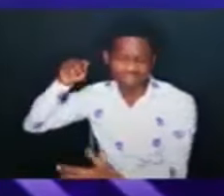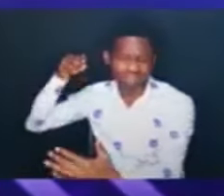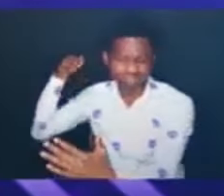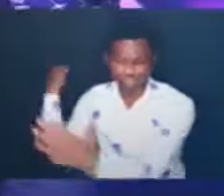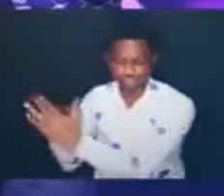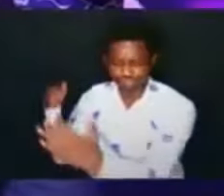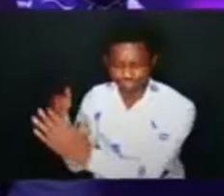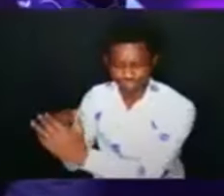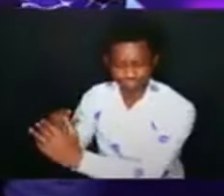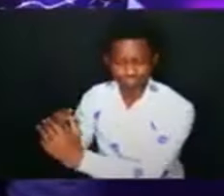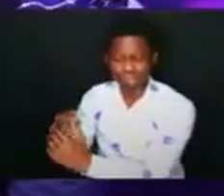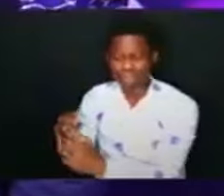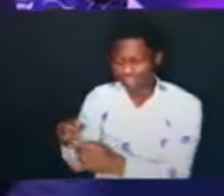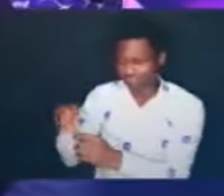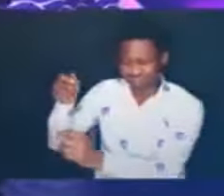hostility.